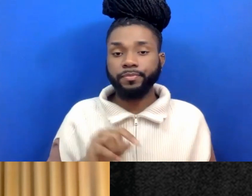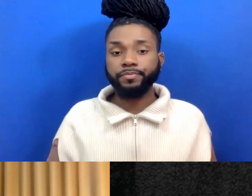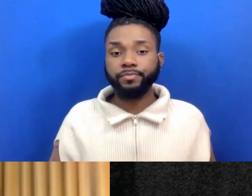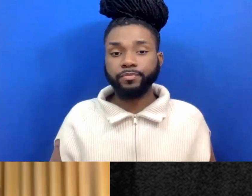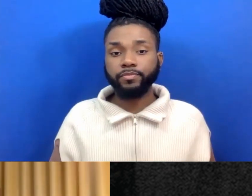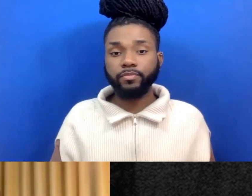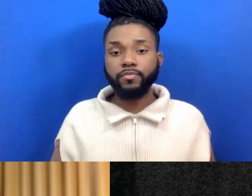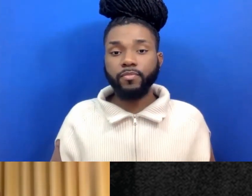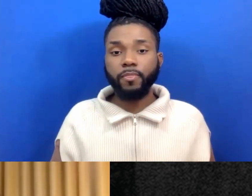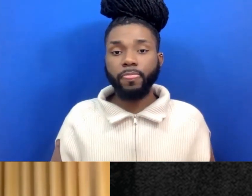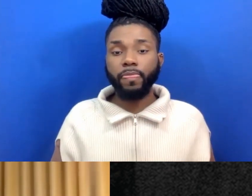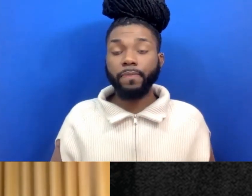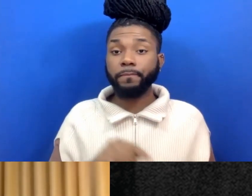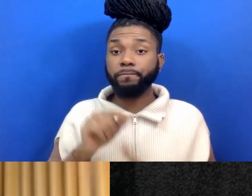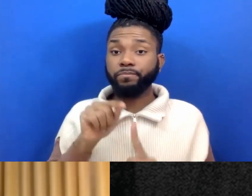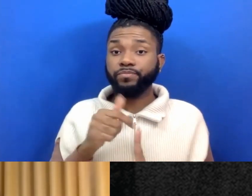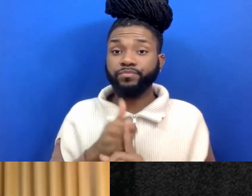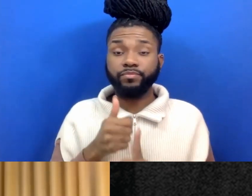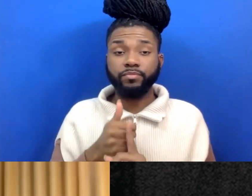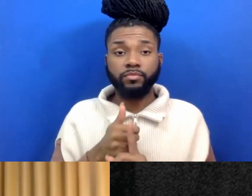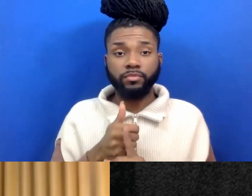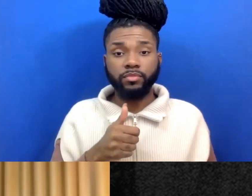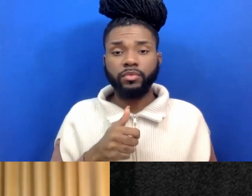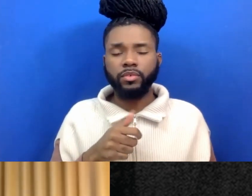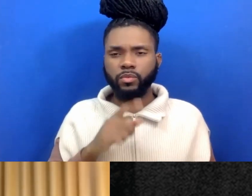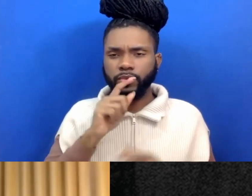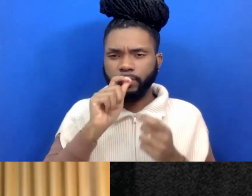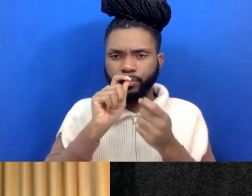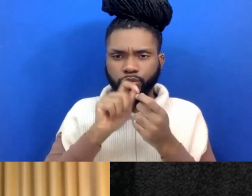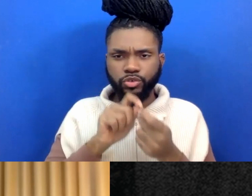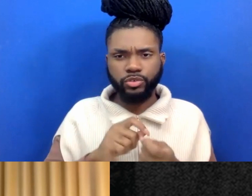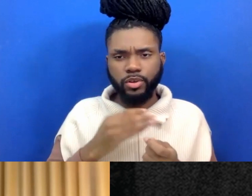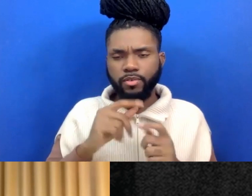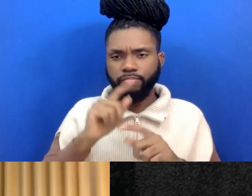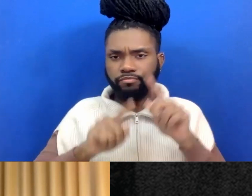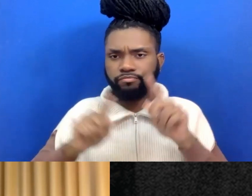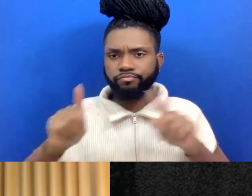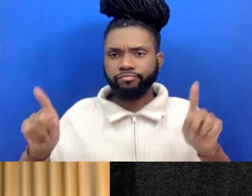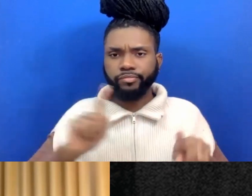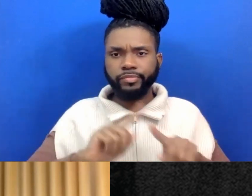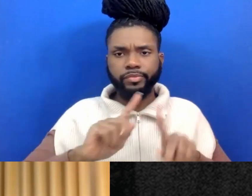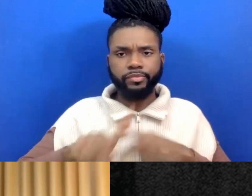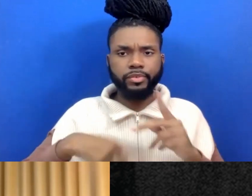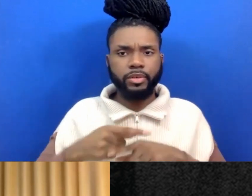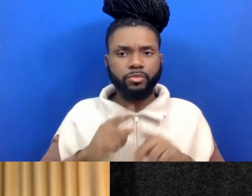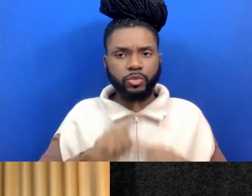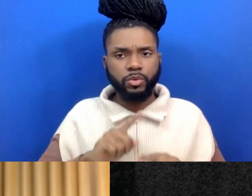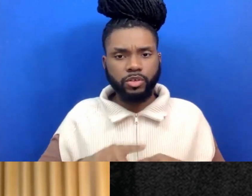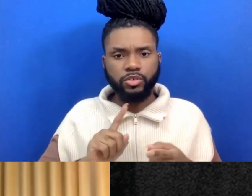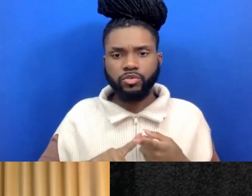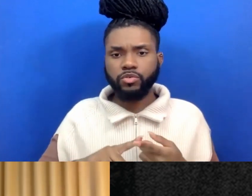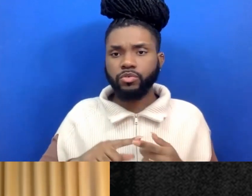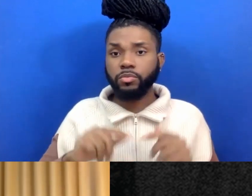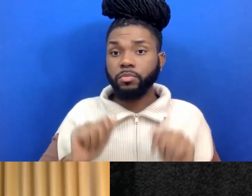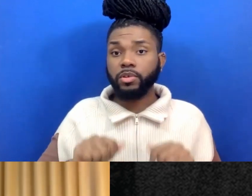This is, or these are, particular and varied kinds of responsiveness toward the possibility, as you say, of